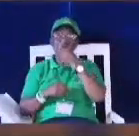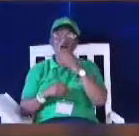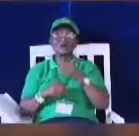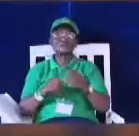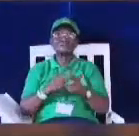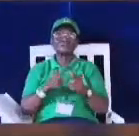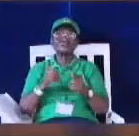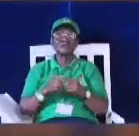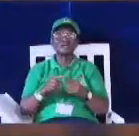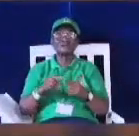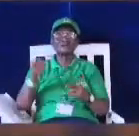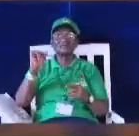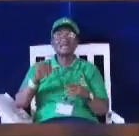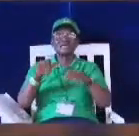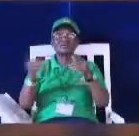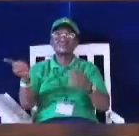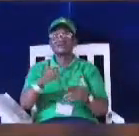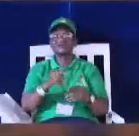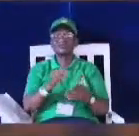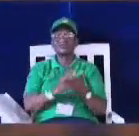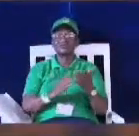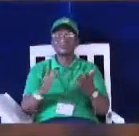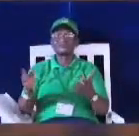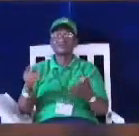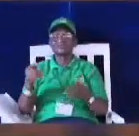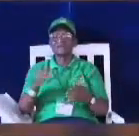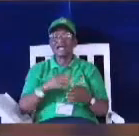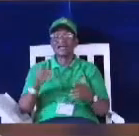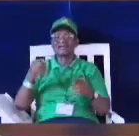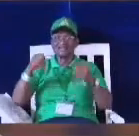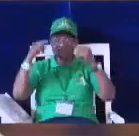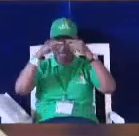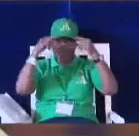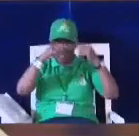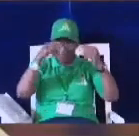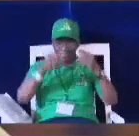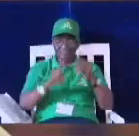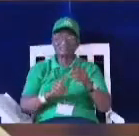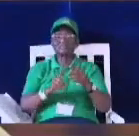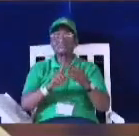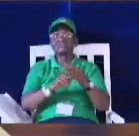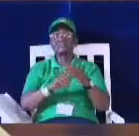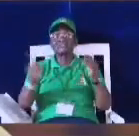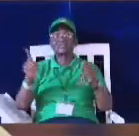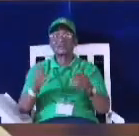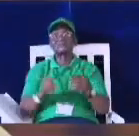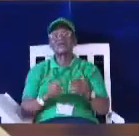and then they give you something and the headache disappears.